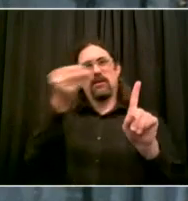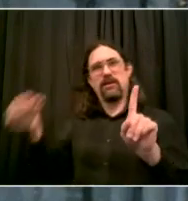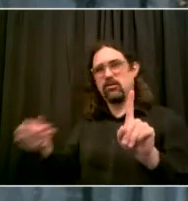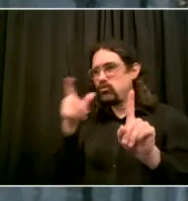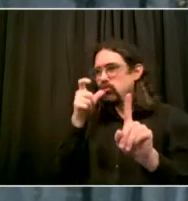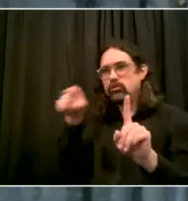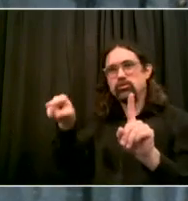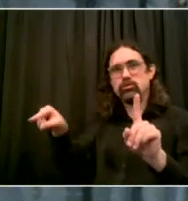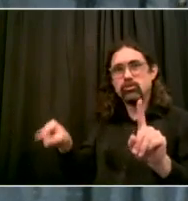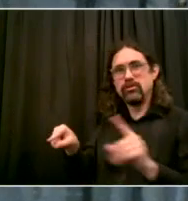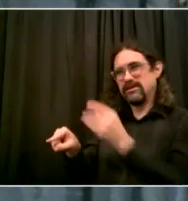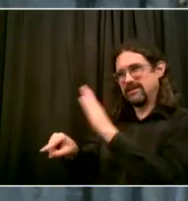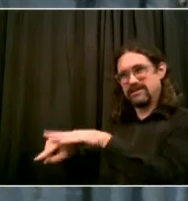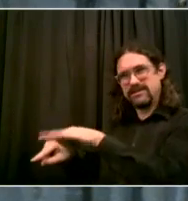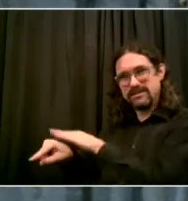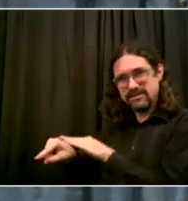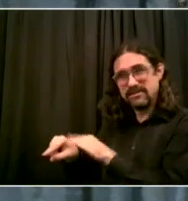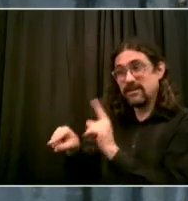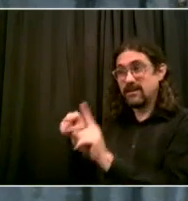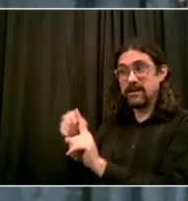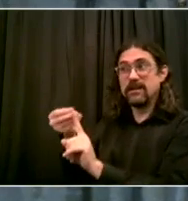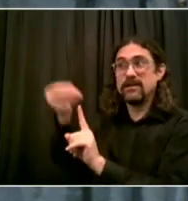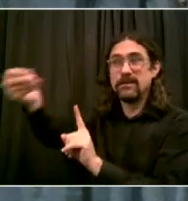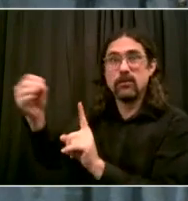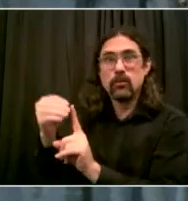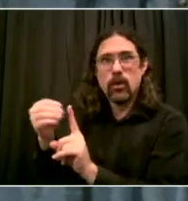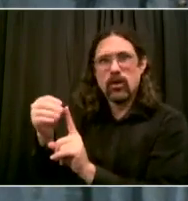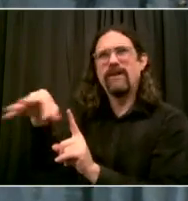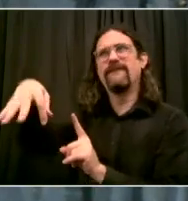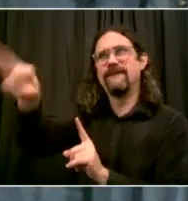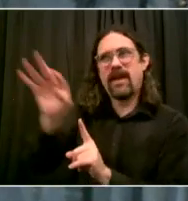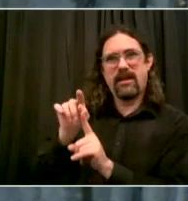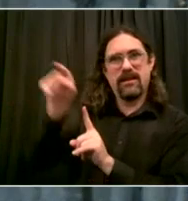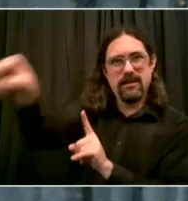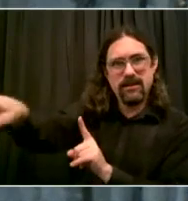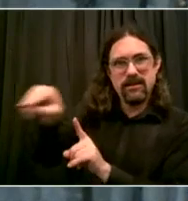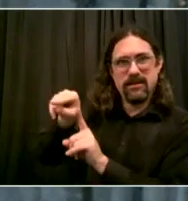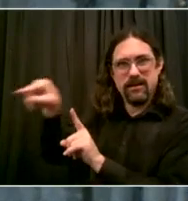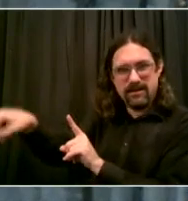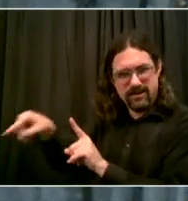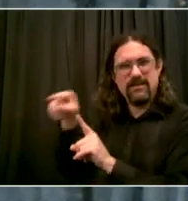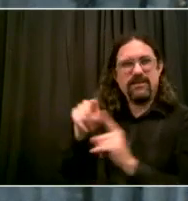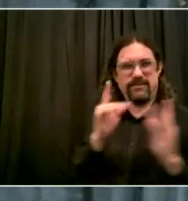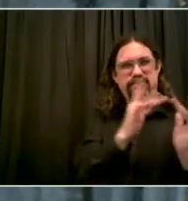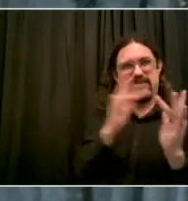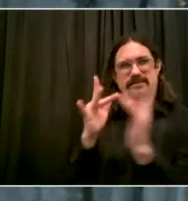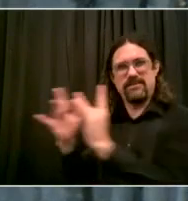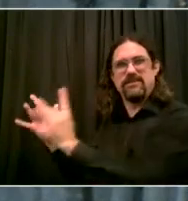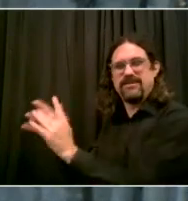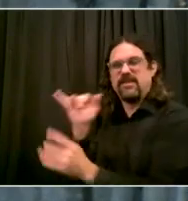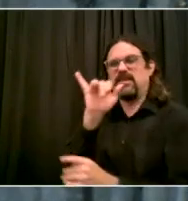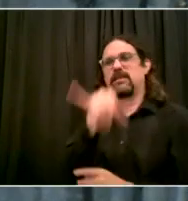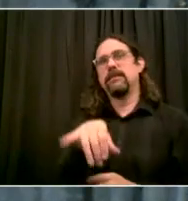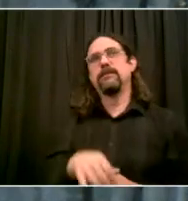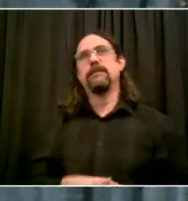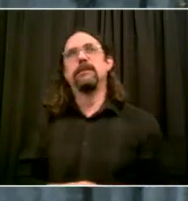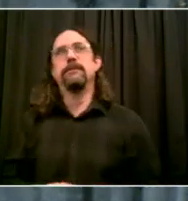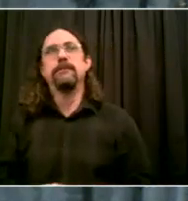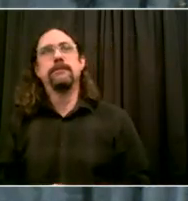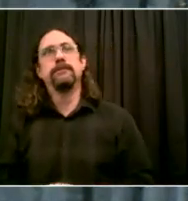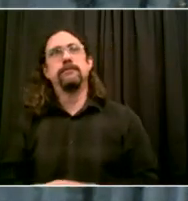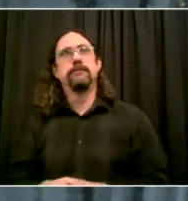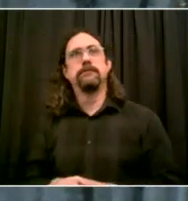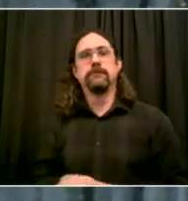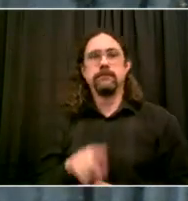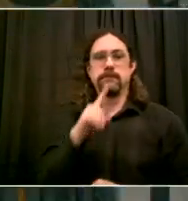it is more important than ever to wear a mask indoors. And we know that clearly from our data here. So that's the key message we see from all of our